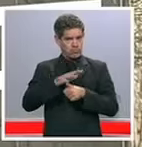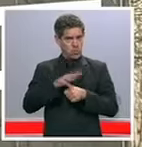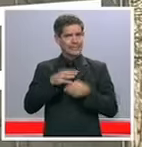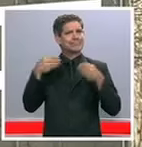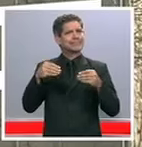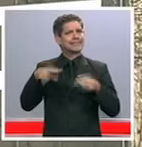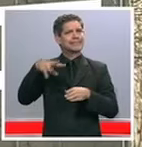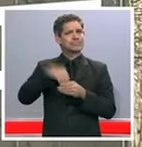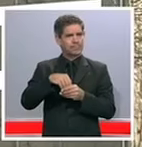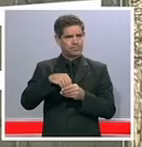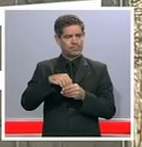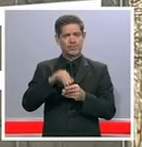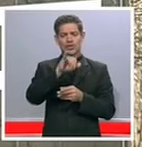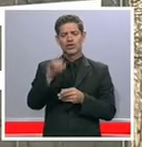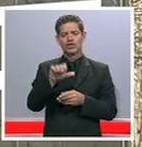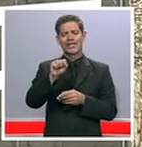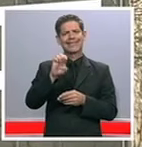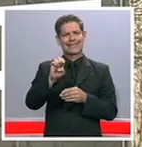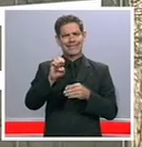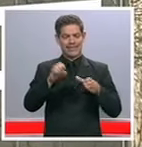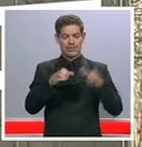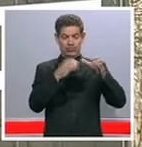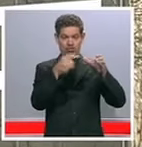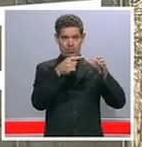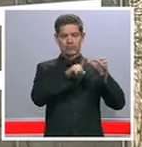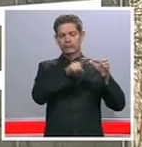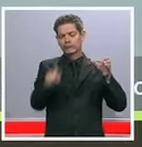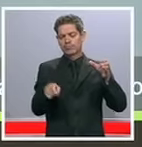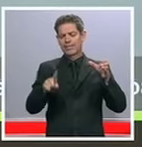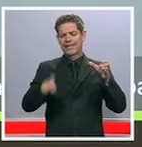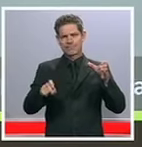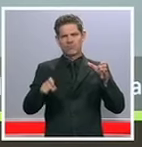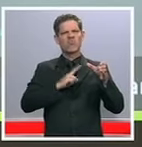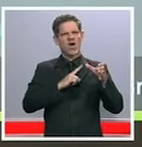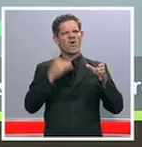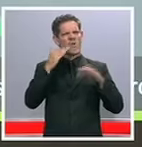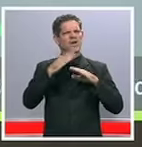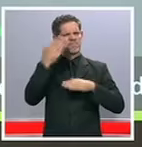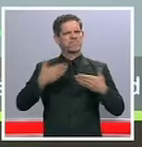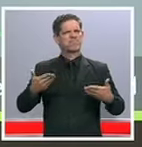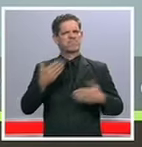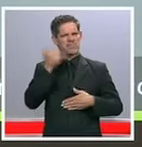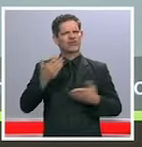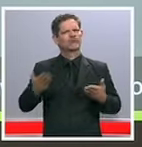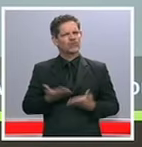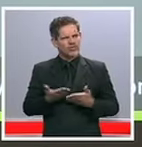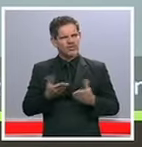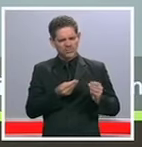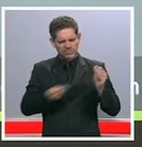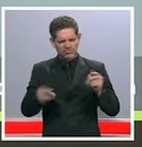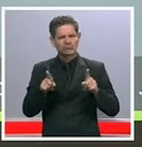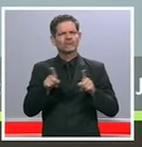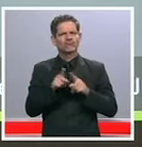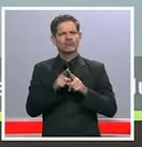hub. The aim of the JSE satellite office is to enhance its services, build and strengthen relationships, and